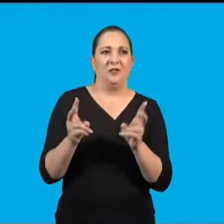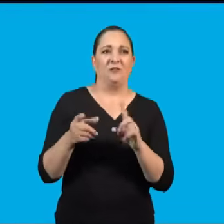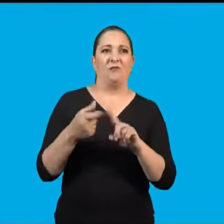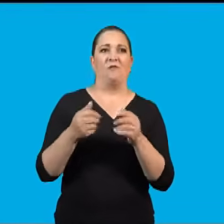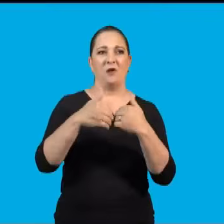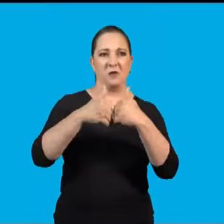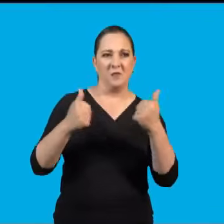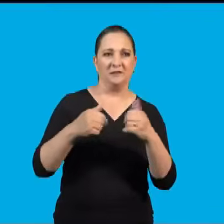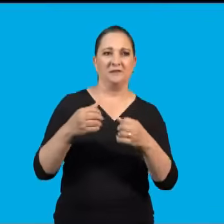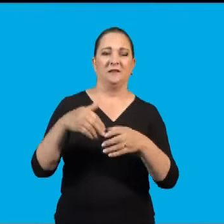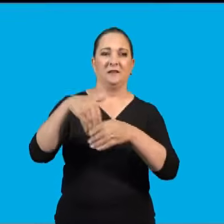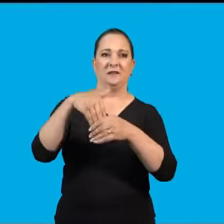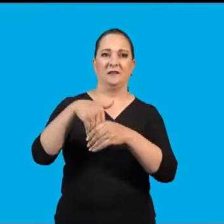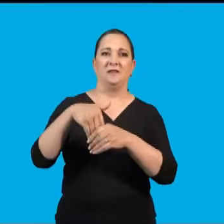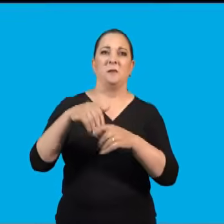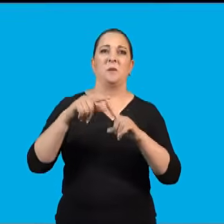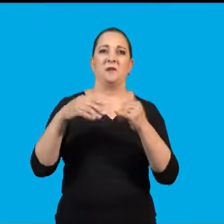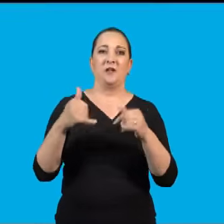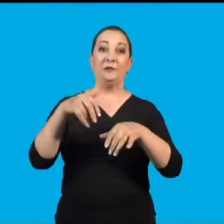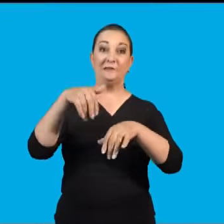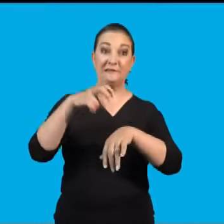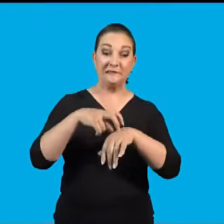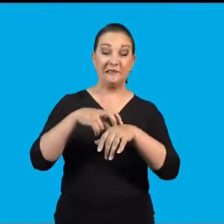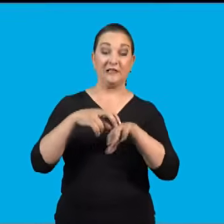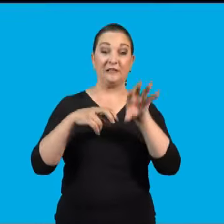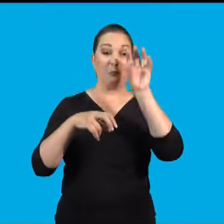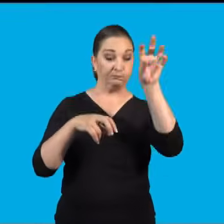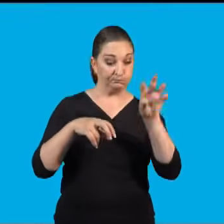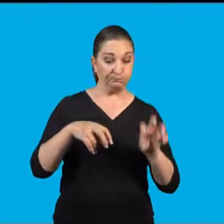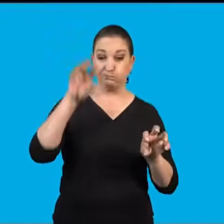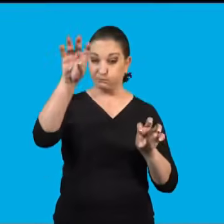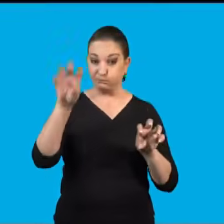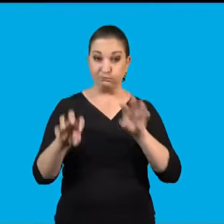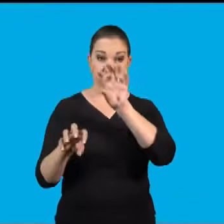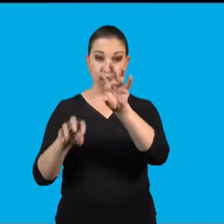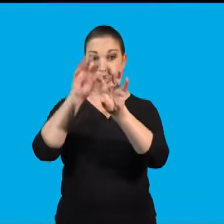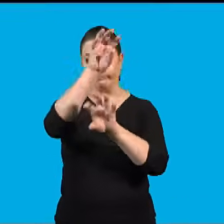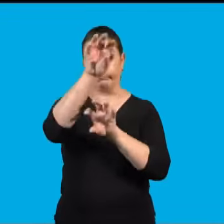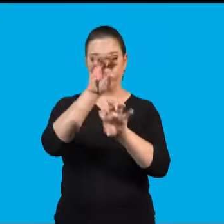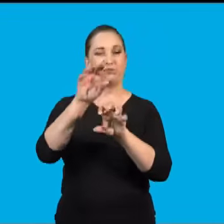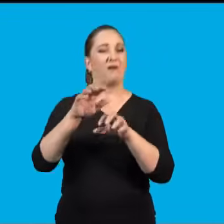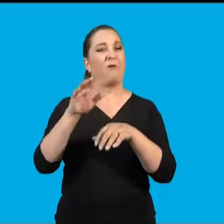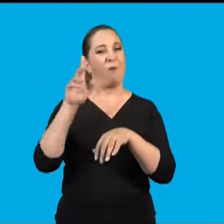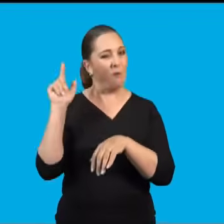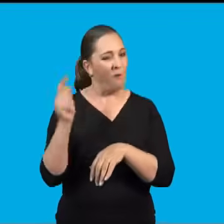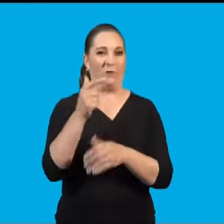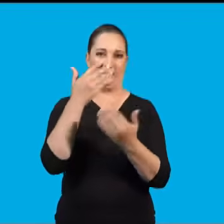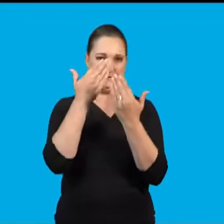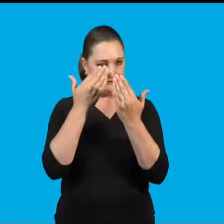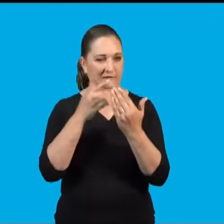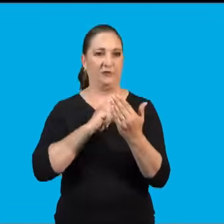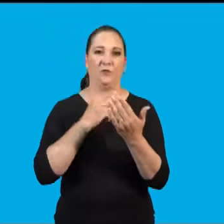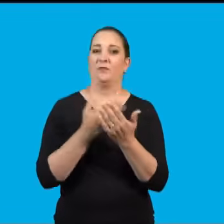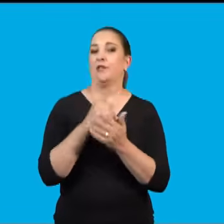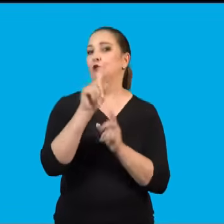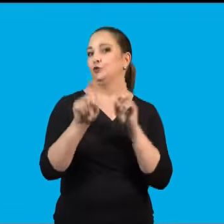uprising, 1980s, and international resistance. Please make sure that you study all of them because questions can come from